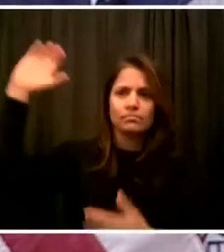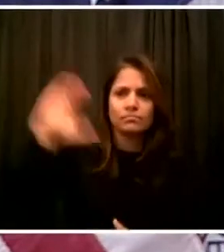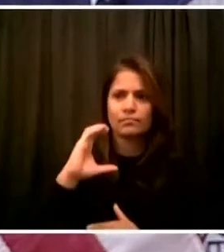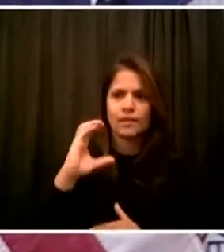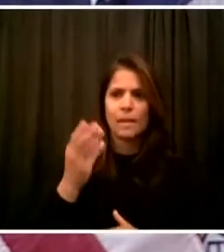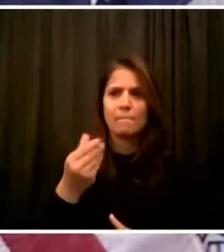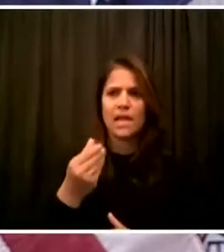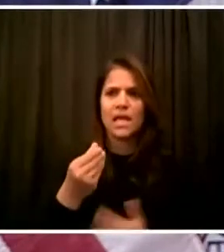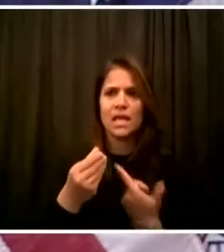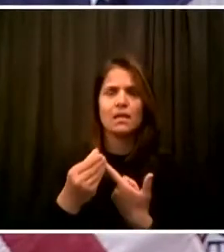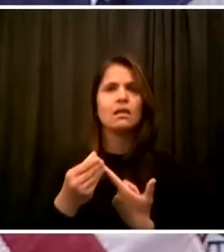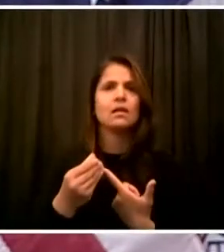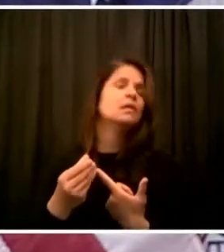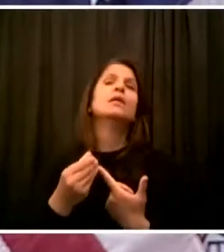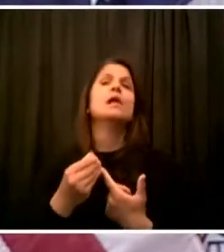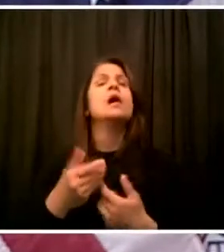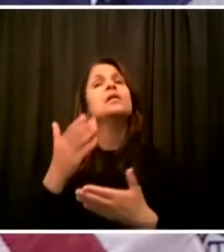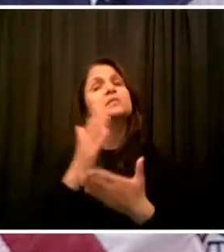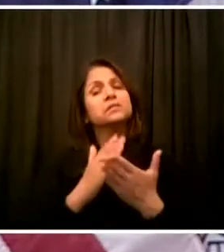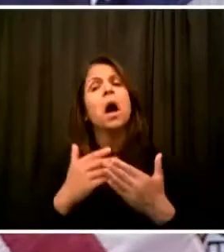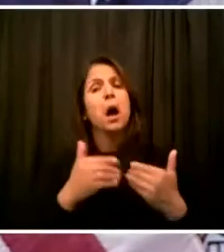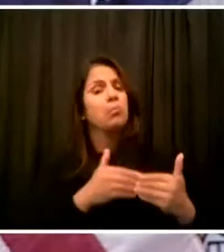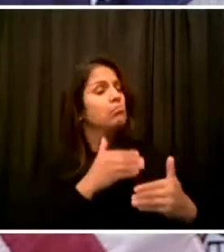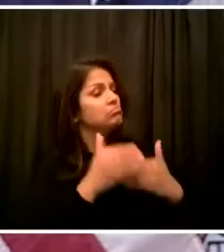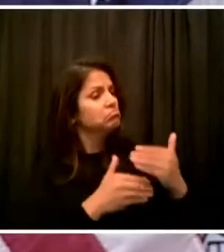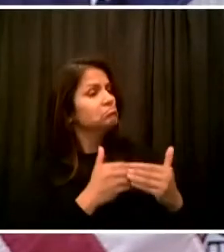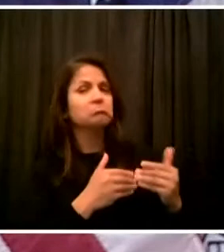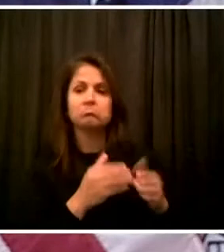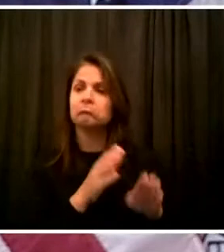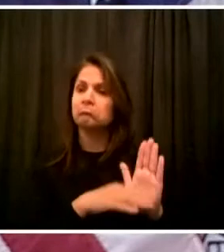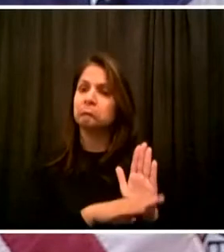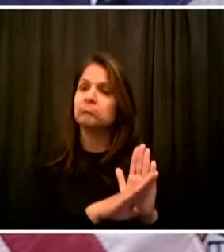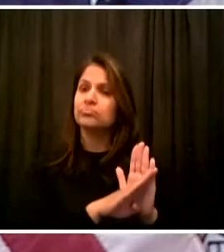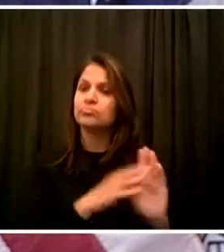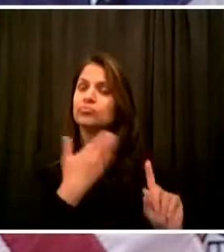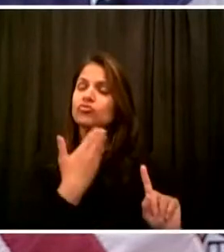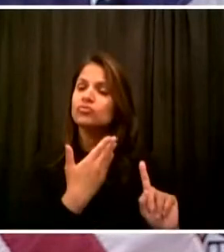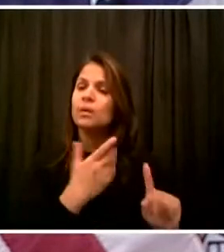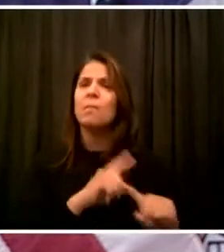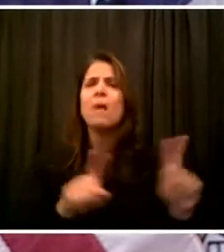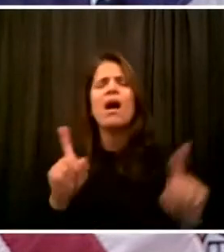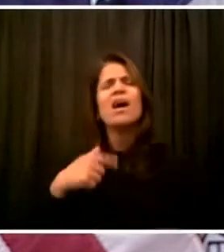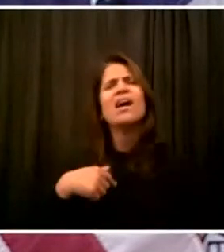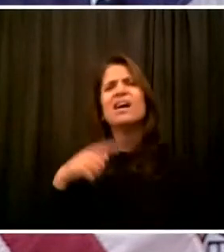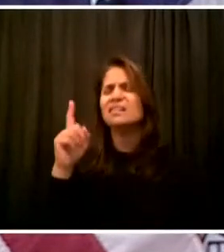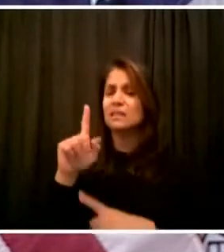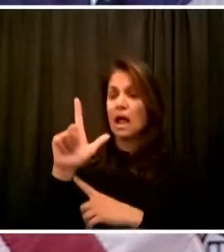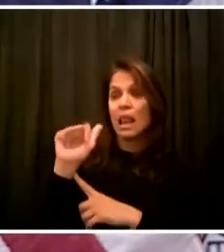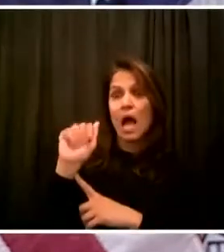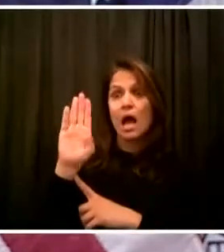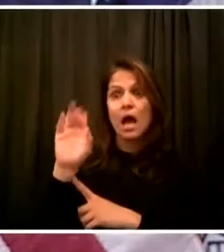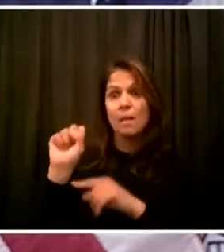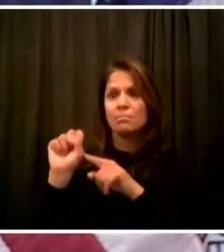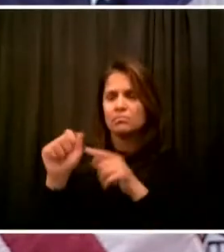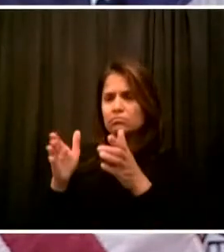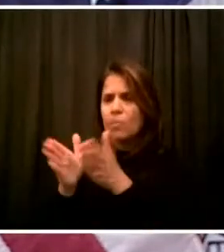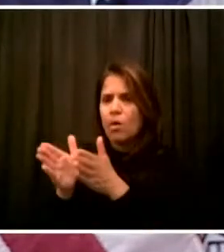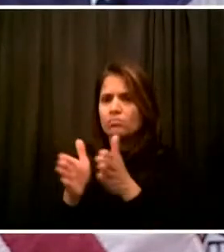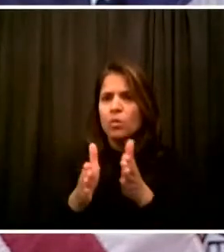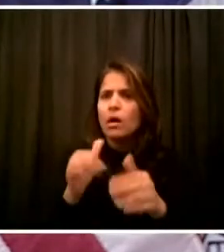more capacity online quickly, but far from satisfied. No, the goal is to have so many sites over time and so